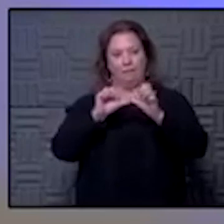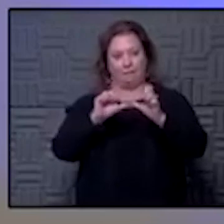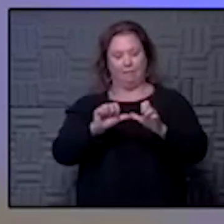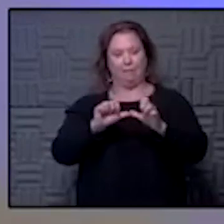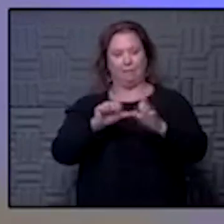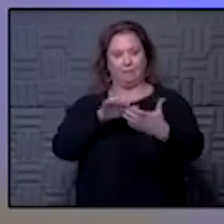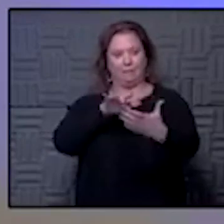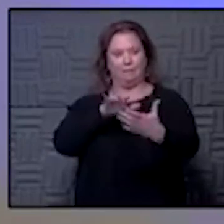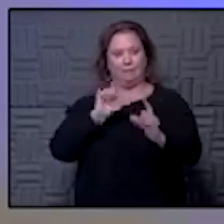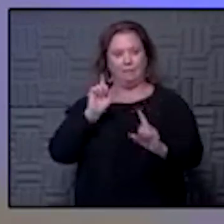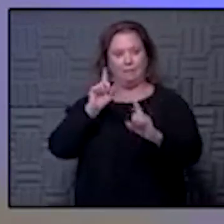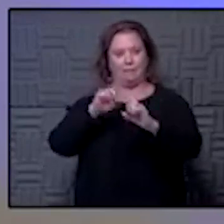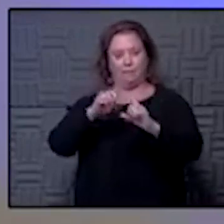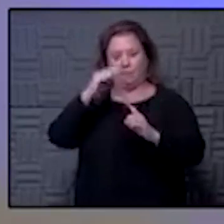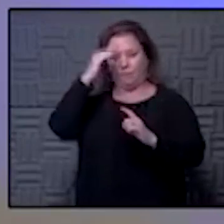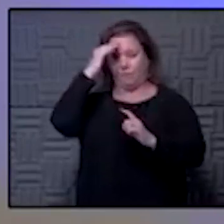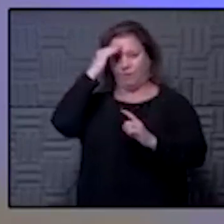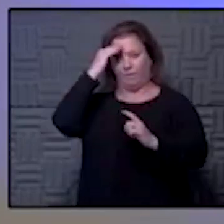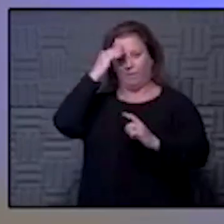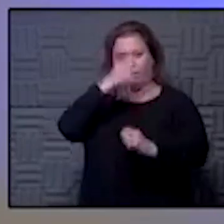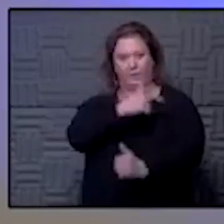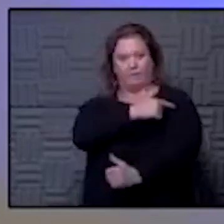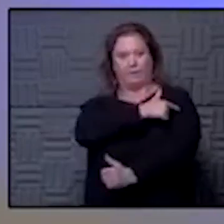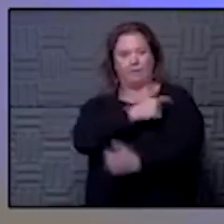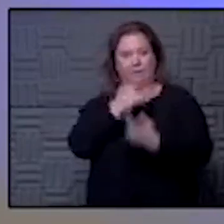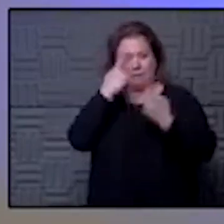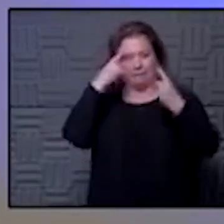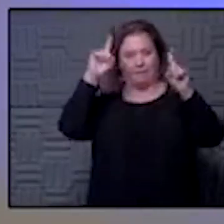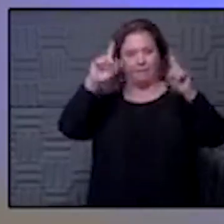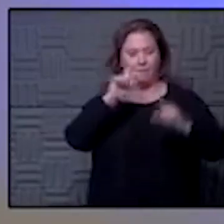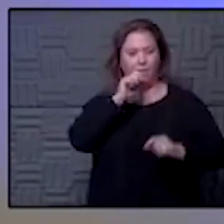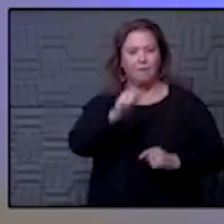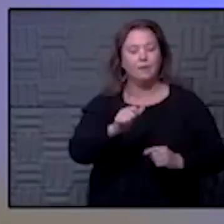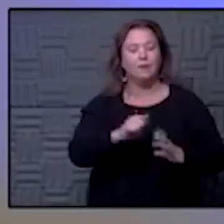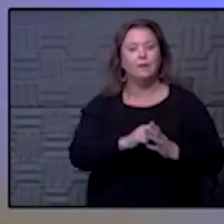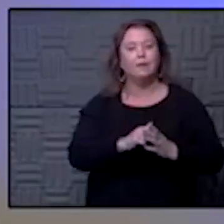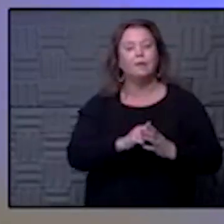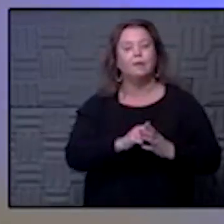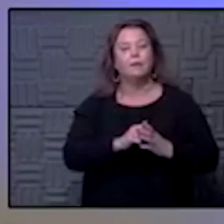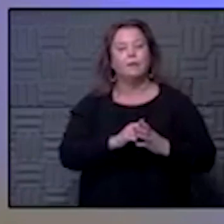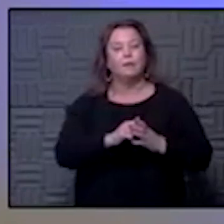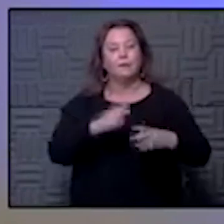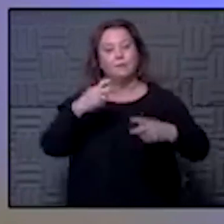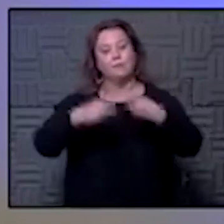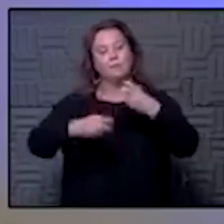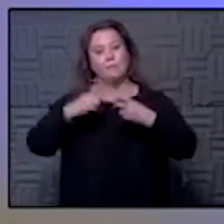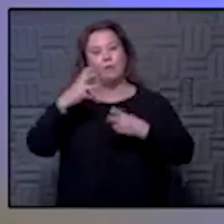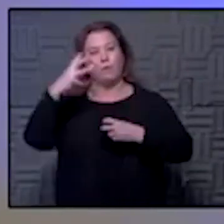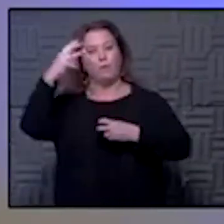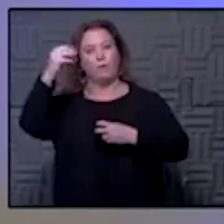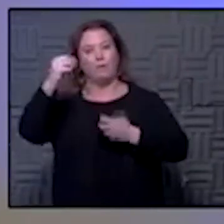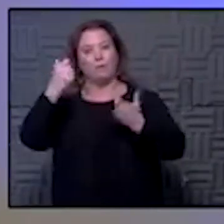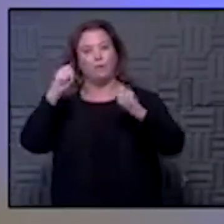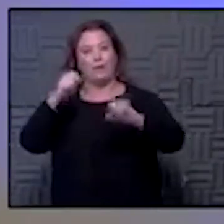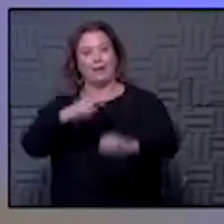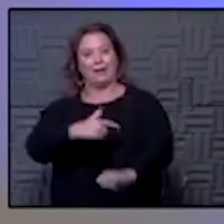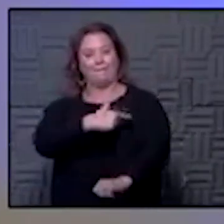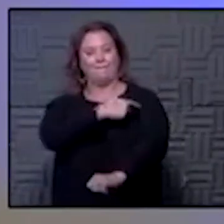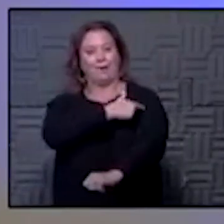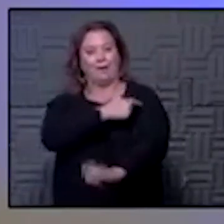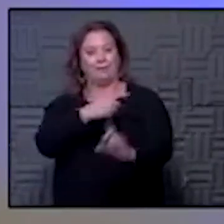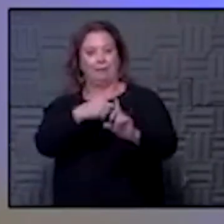trial till we know whether or not this vaccine is effective. The problem, if you go out and try to get a vaccine